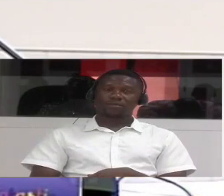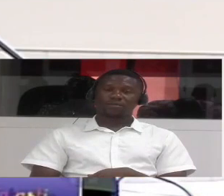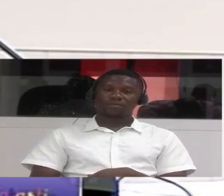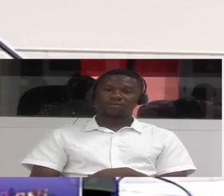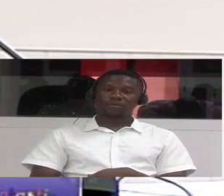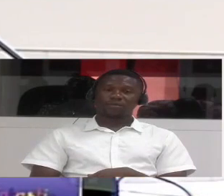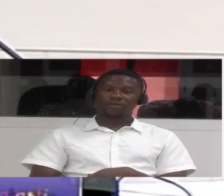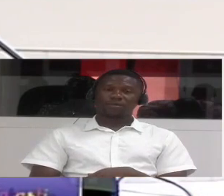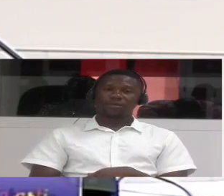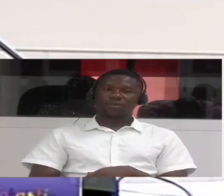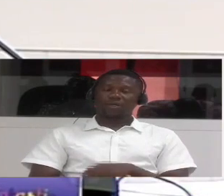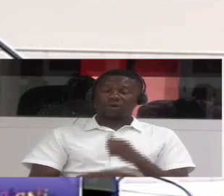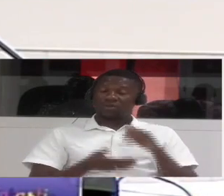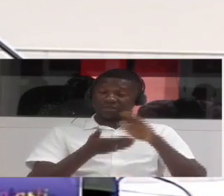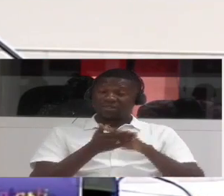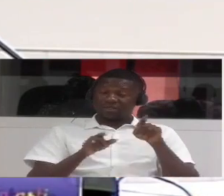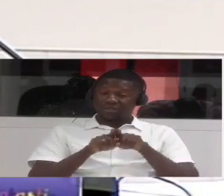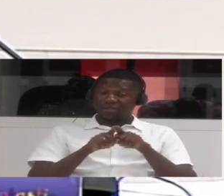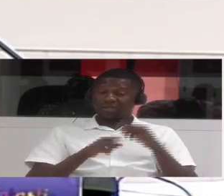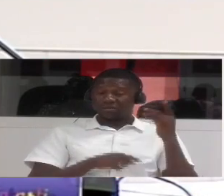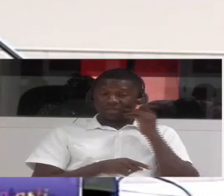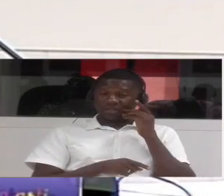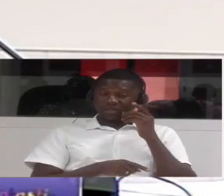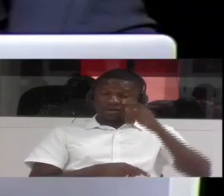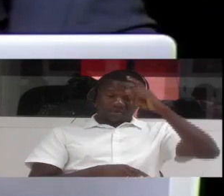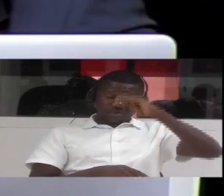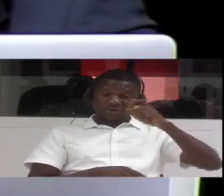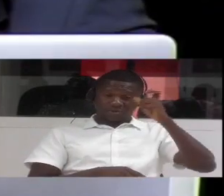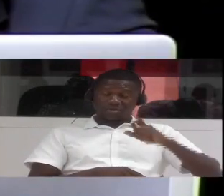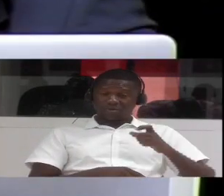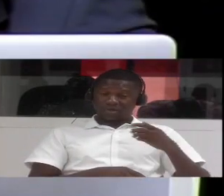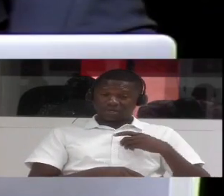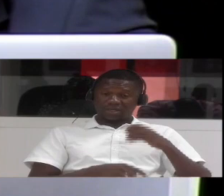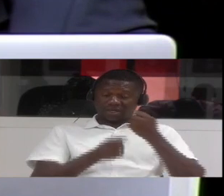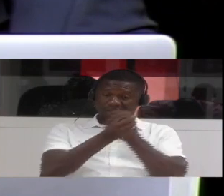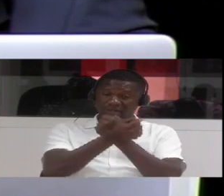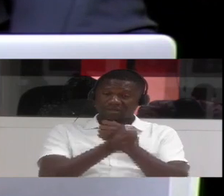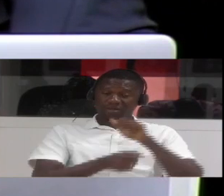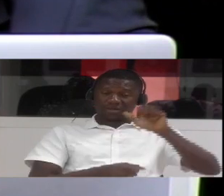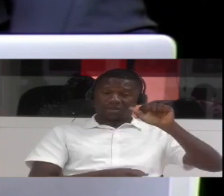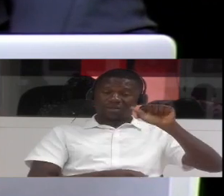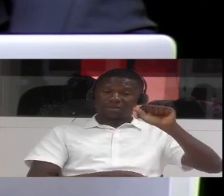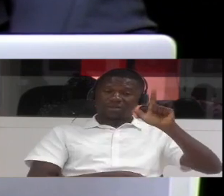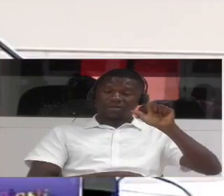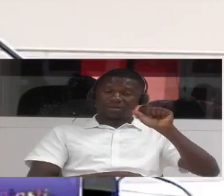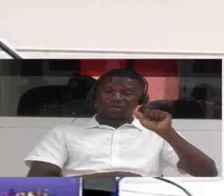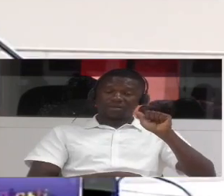And on that same day, police arrested Alhaji Abdoulaye Cisse and detained him in